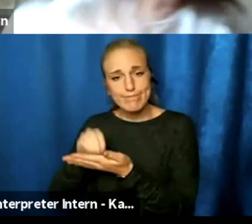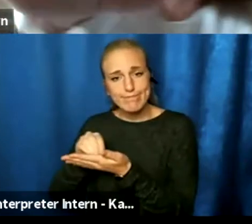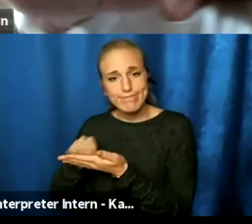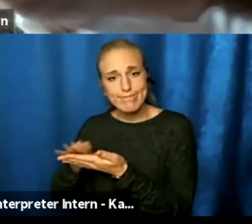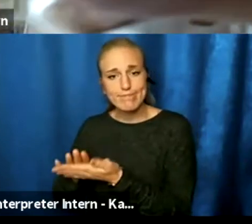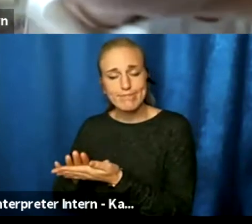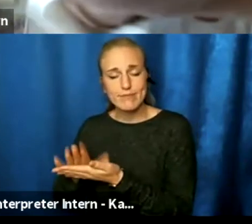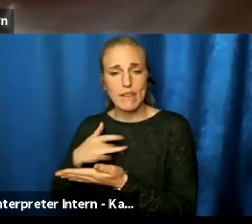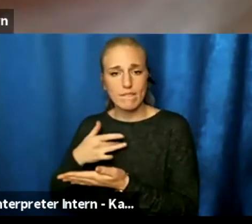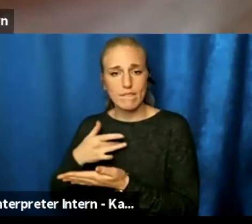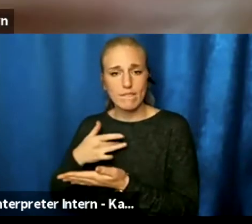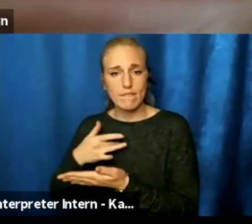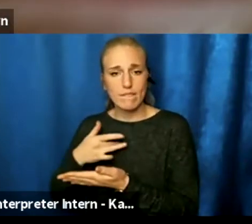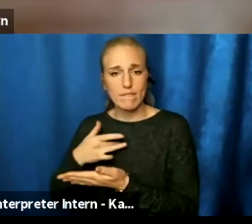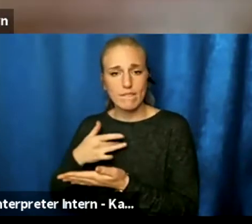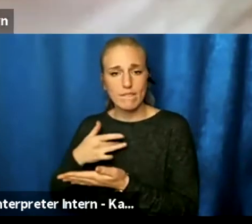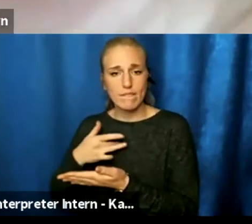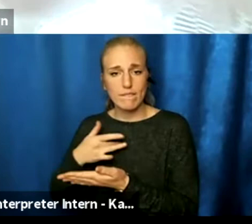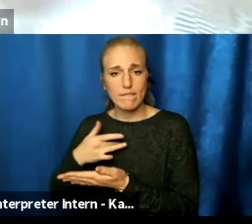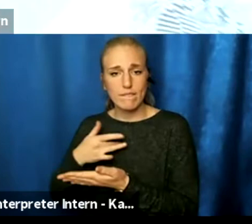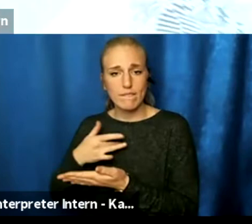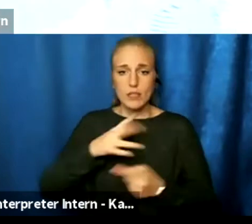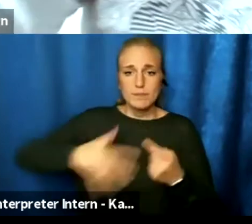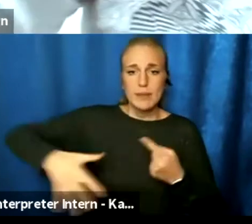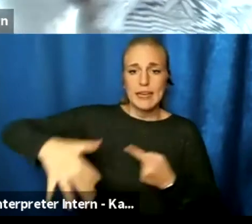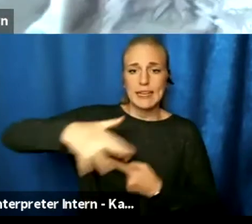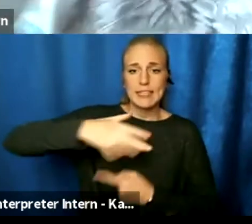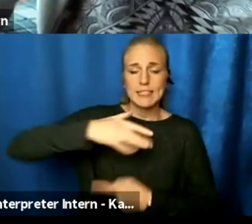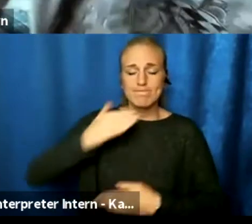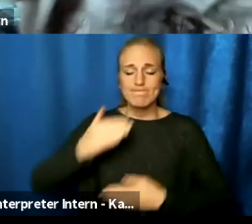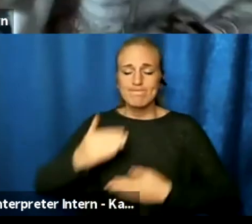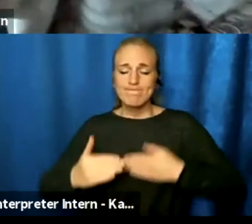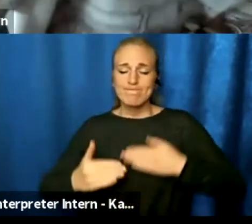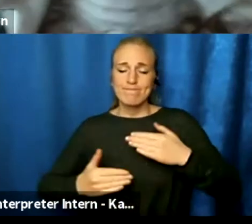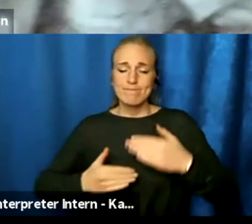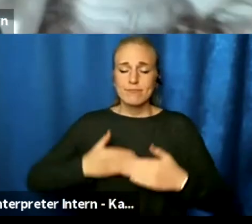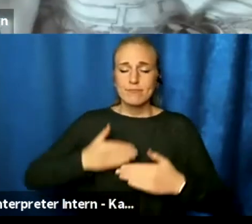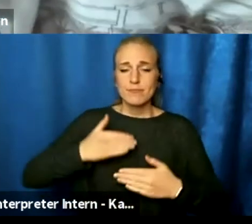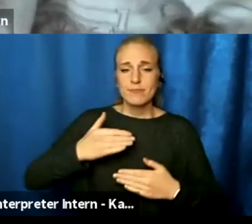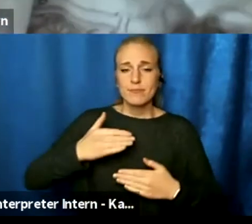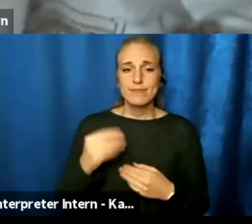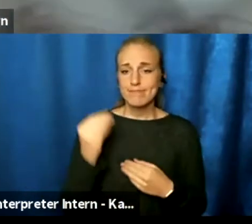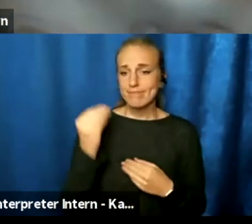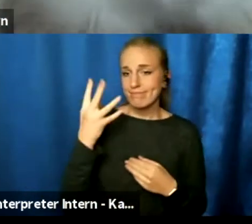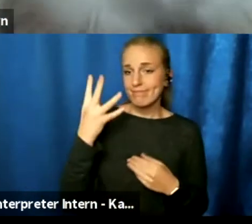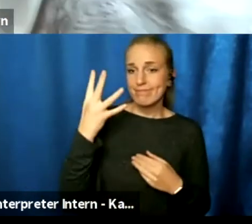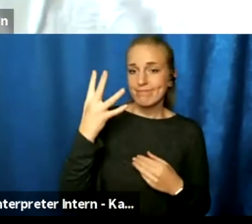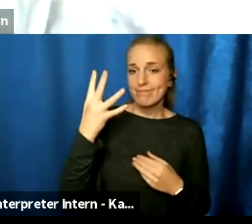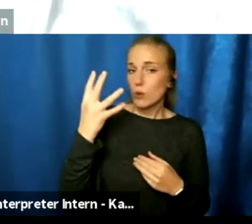to pace your space, stay on camera, go off camera,